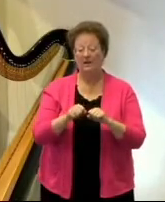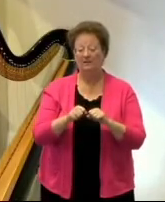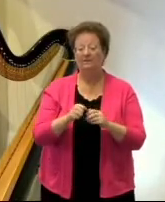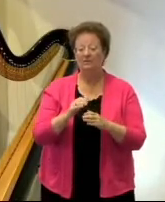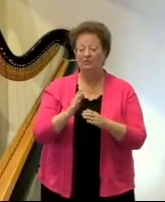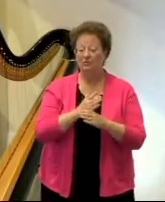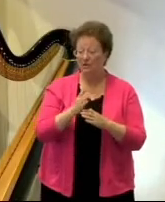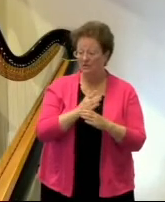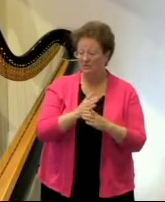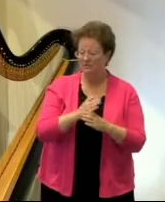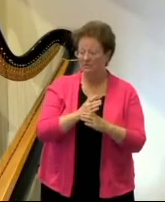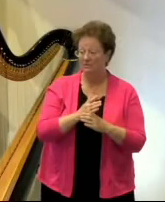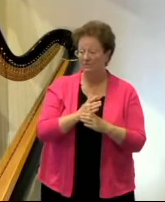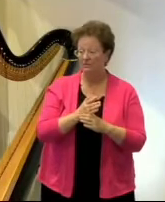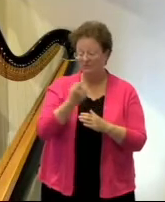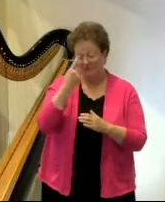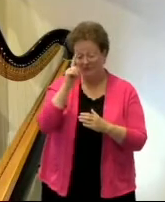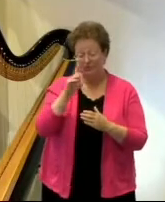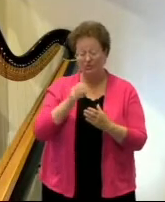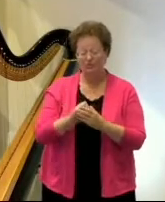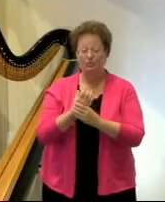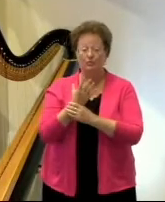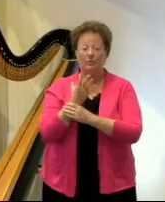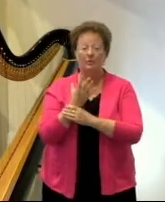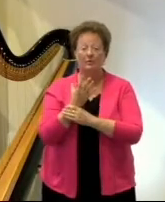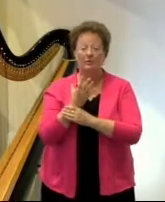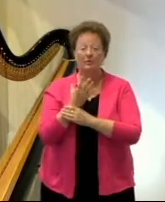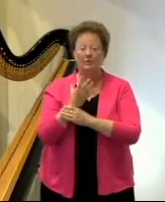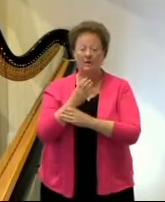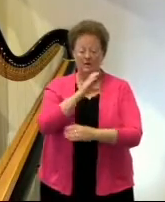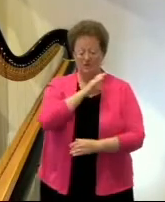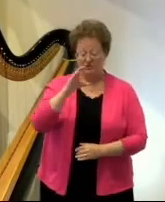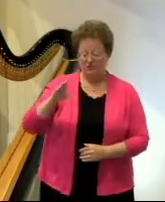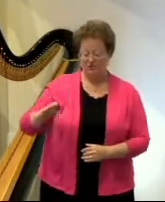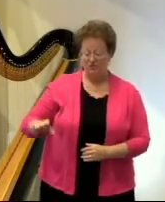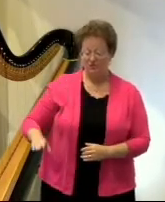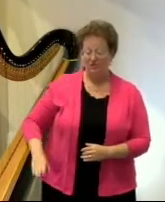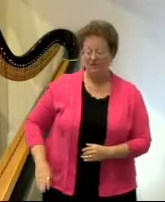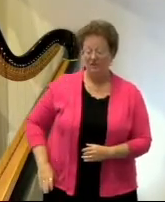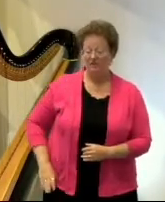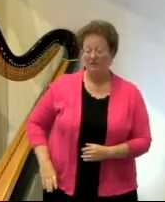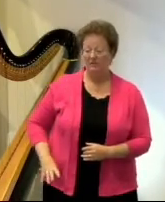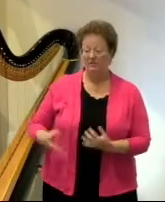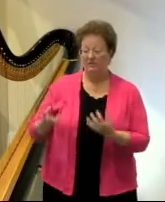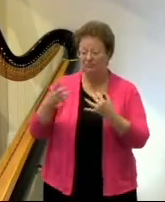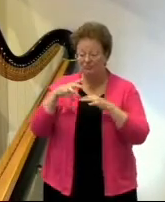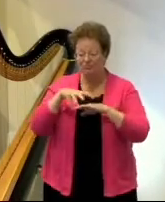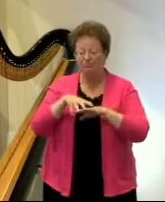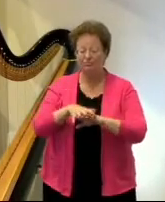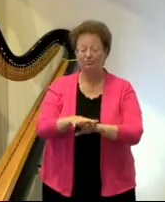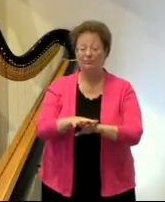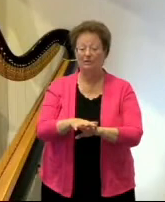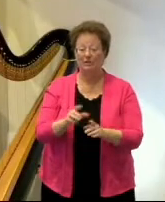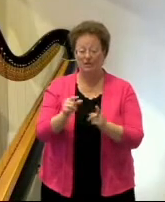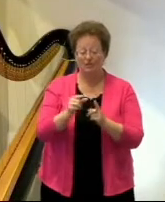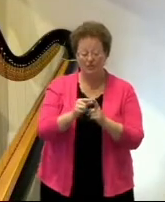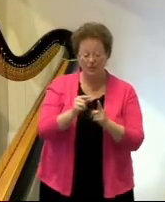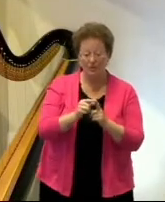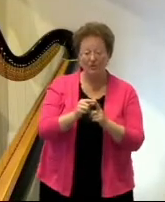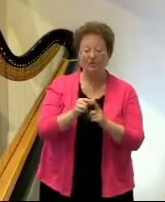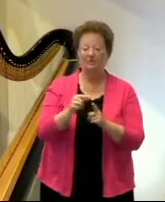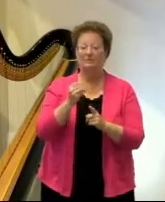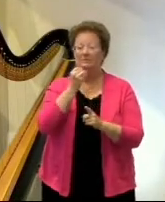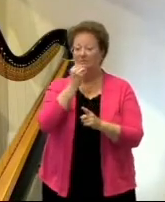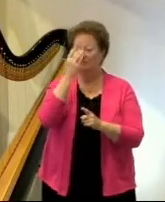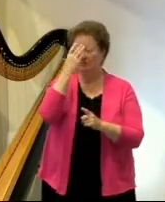grace. The risen Christ has tied himself into these means of grace in a gracious act